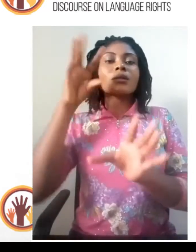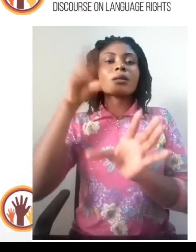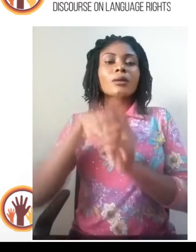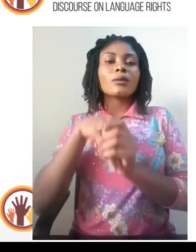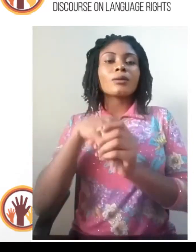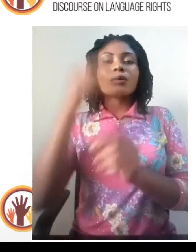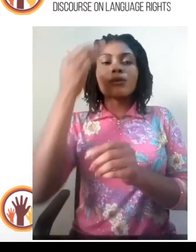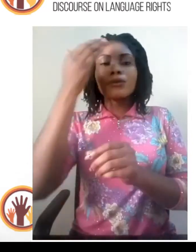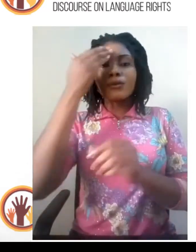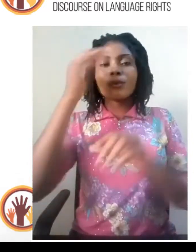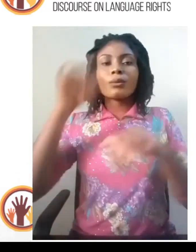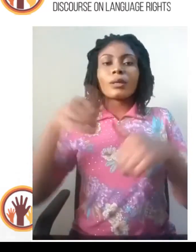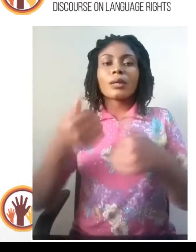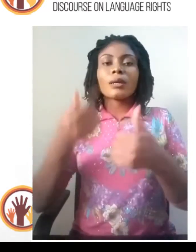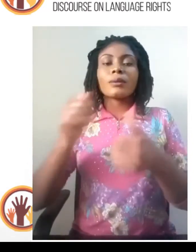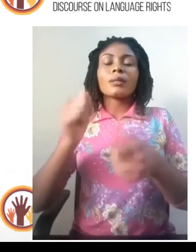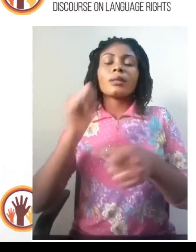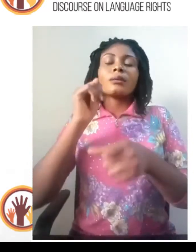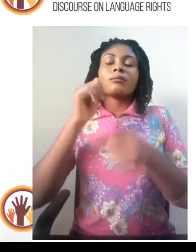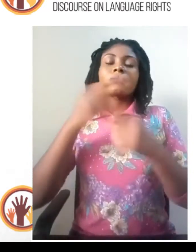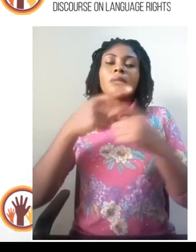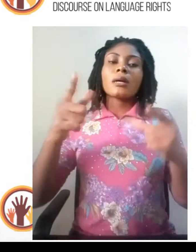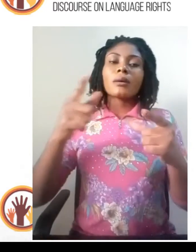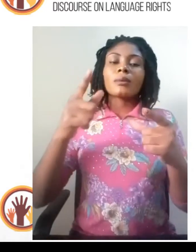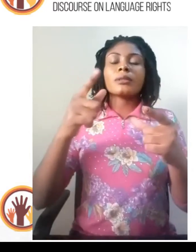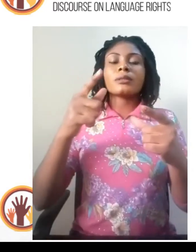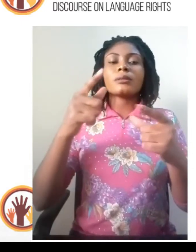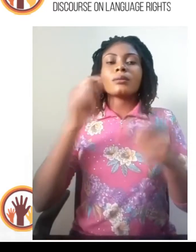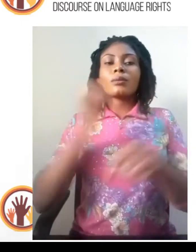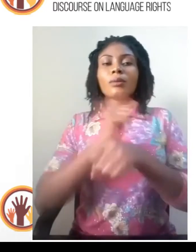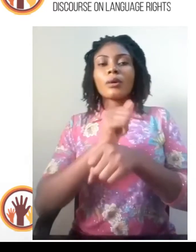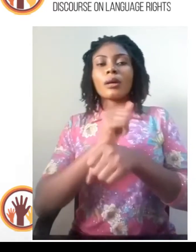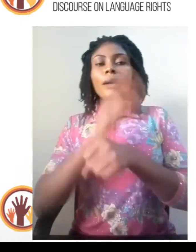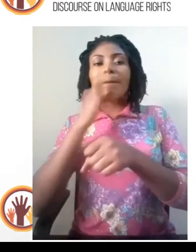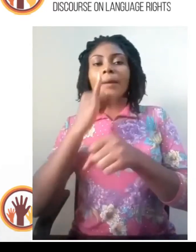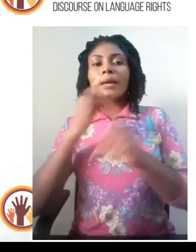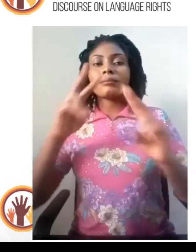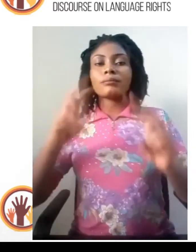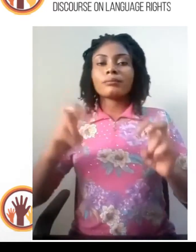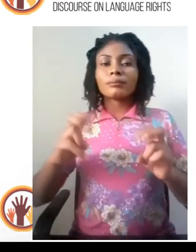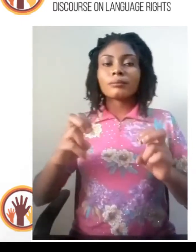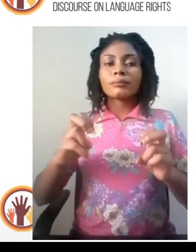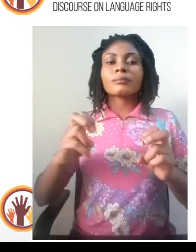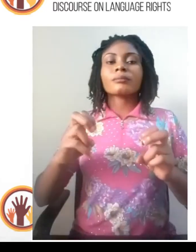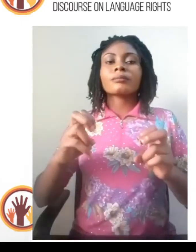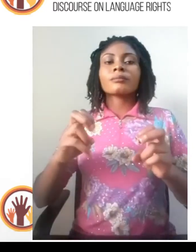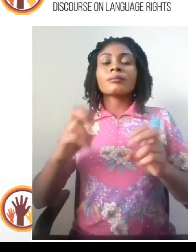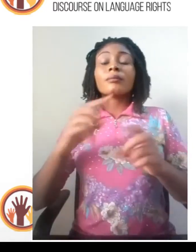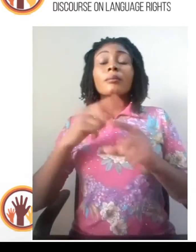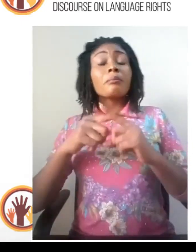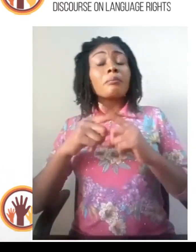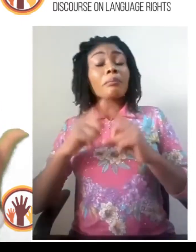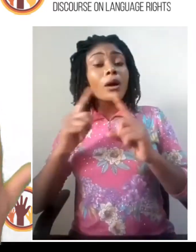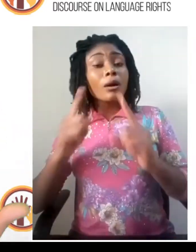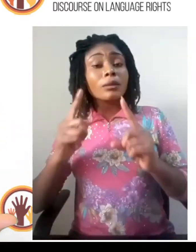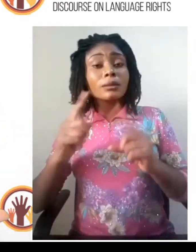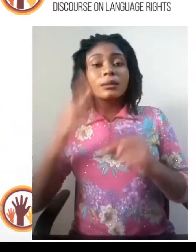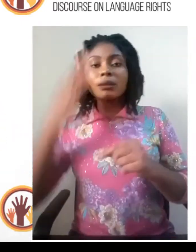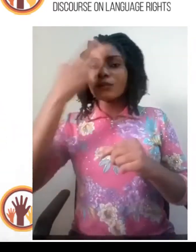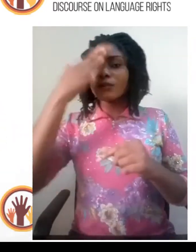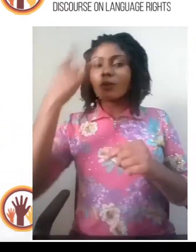include knowing how the language works by analyzing it or by being able to analyze it. But knowing